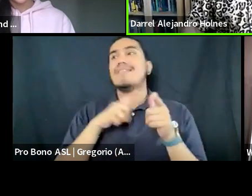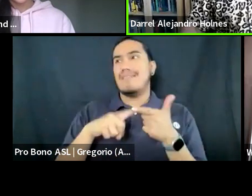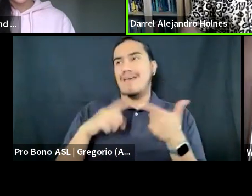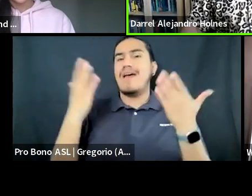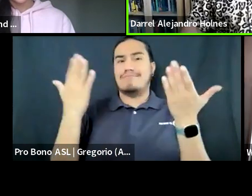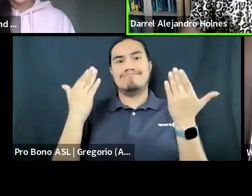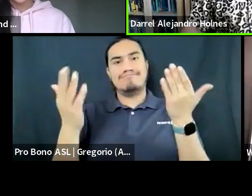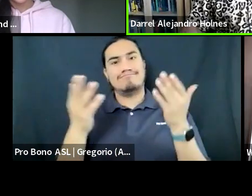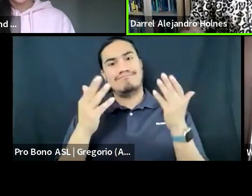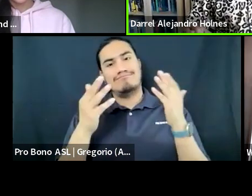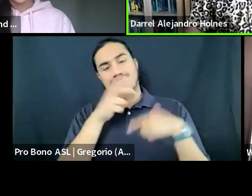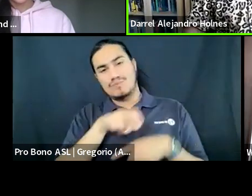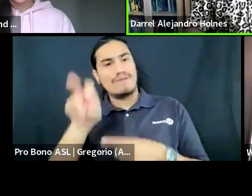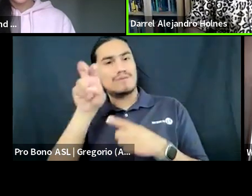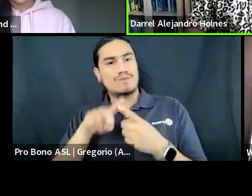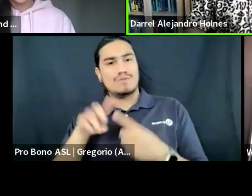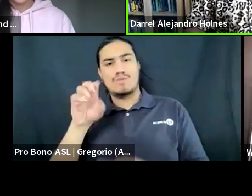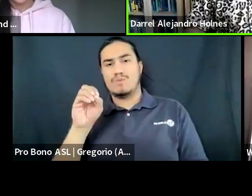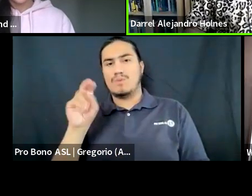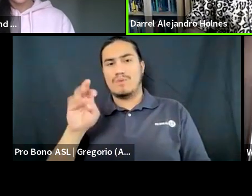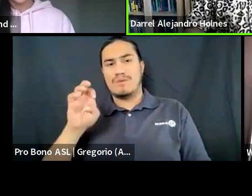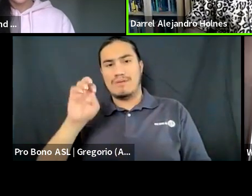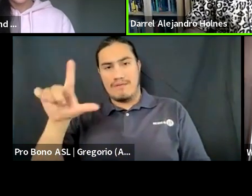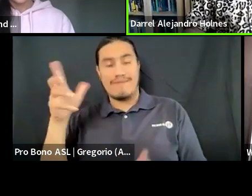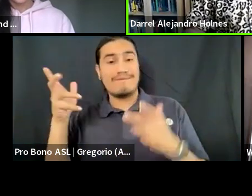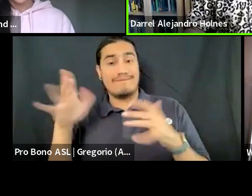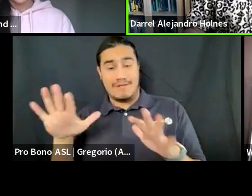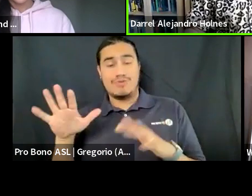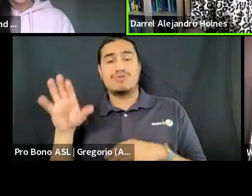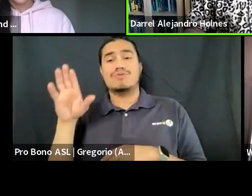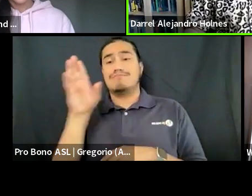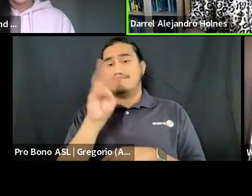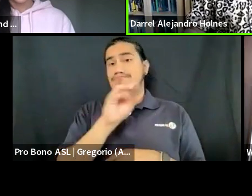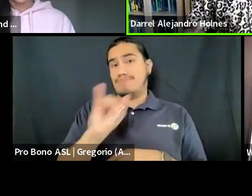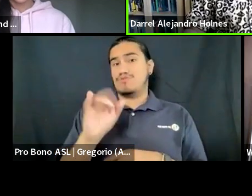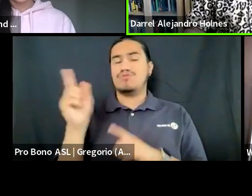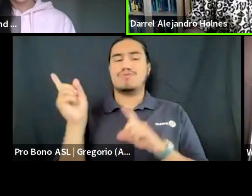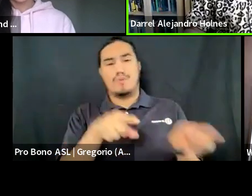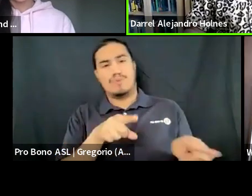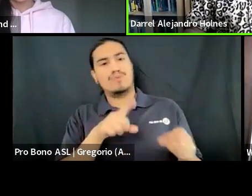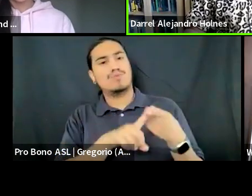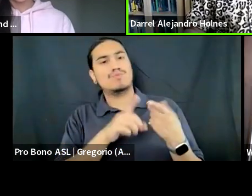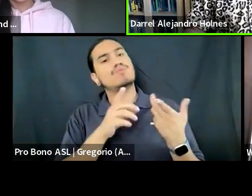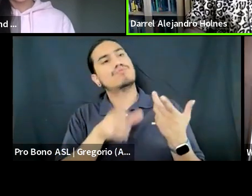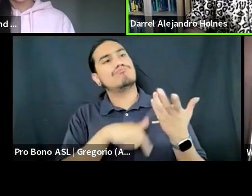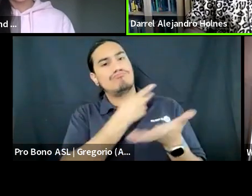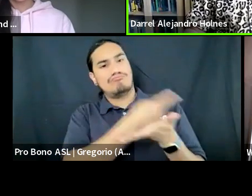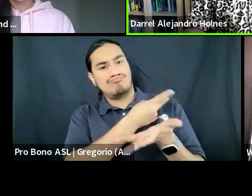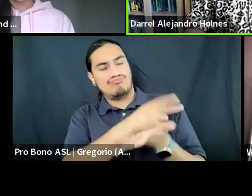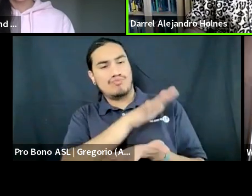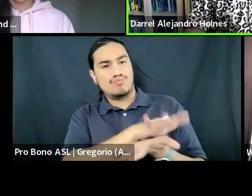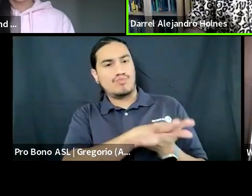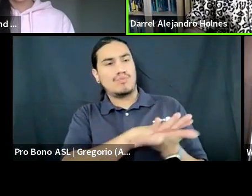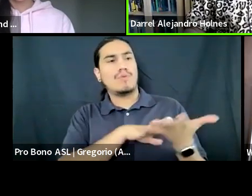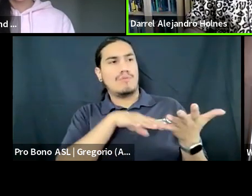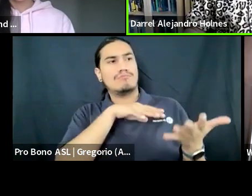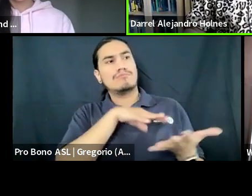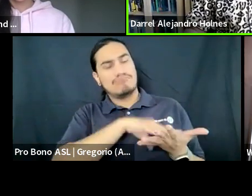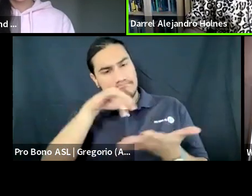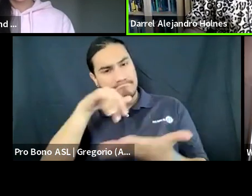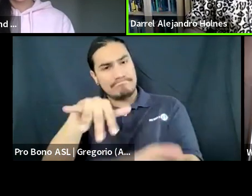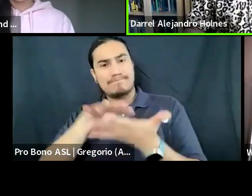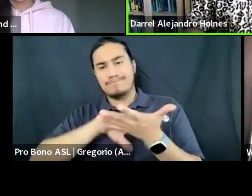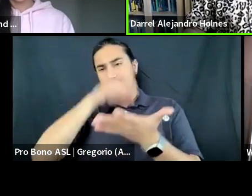And then eventually after graduate school in Michigan, I moved to New York City and started to really learn what it meant to be a playwright, you